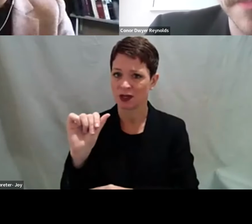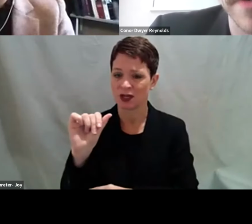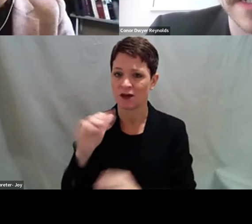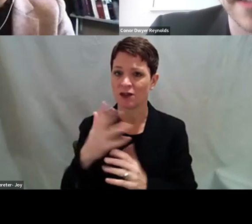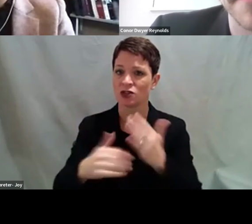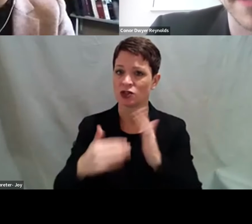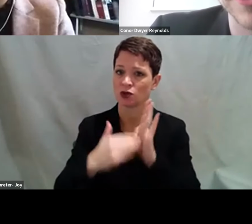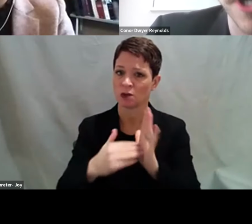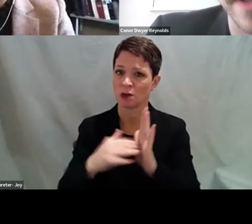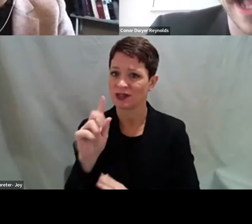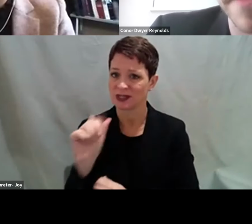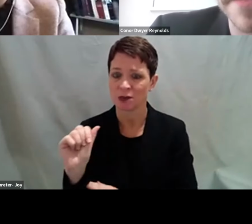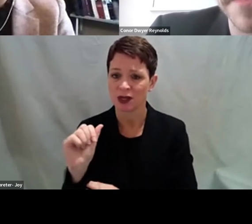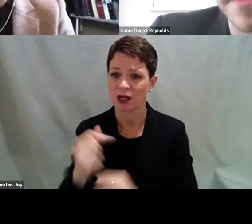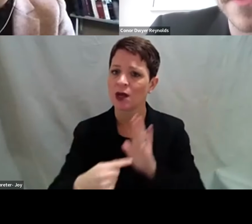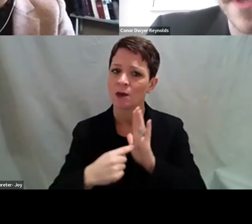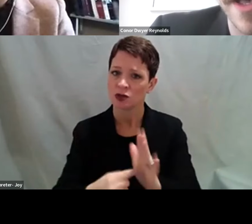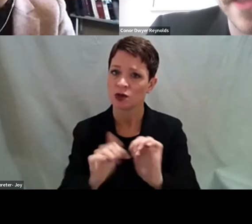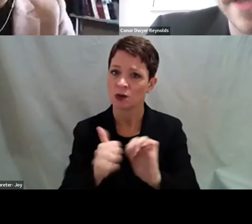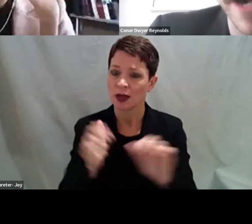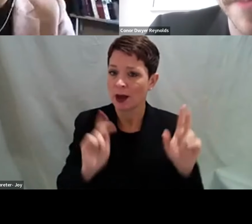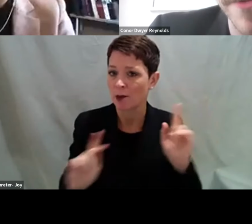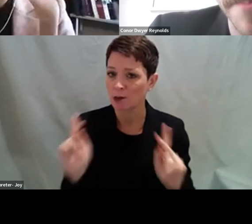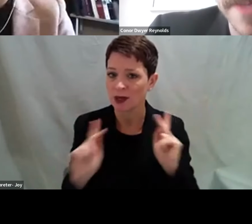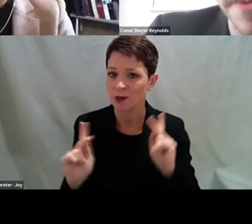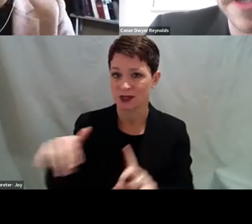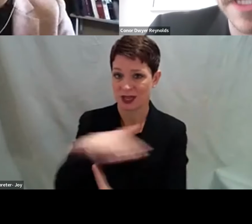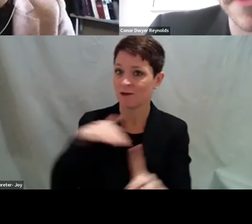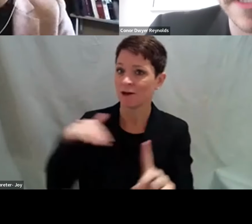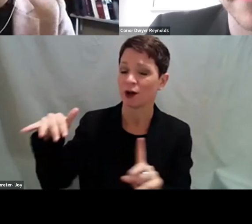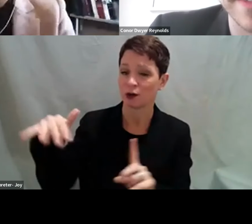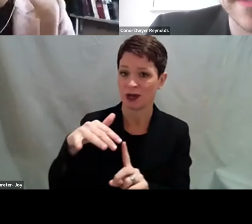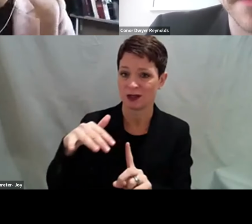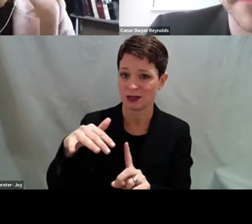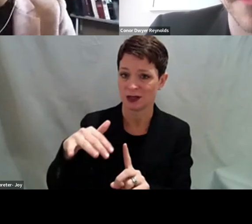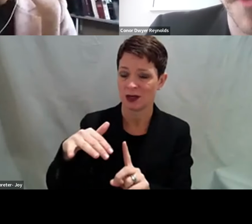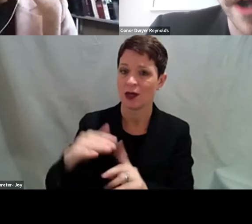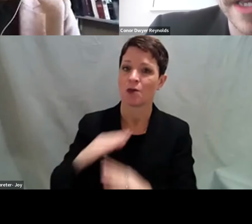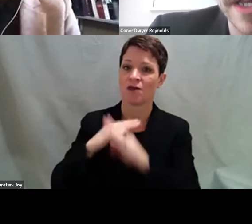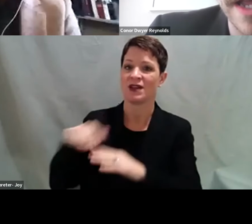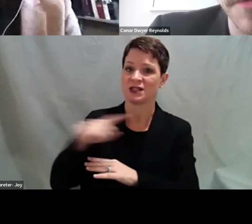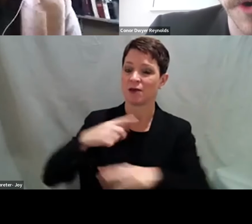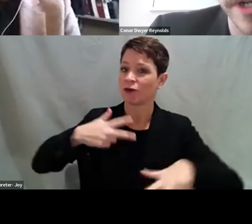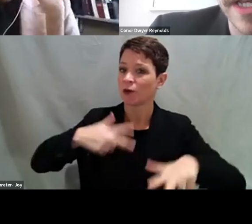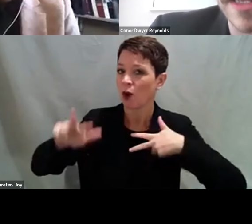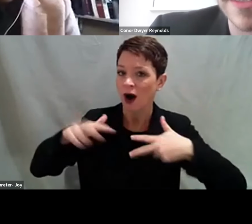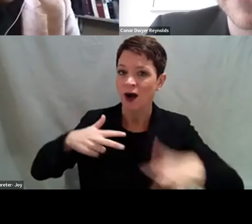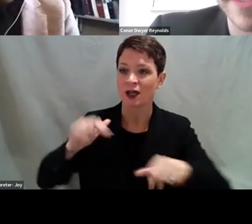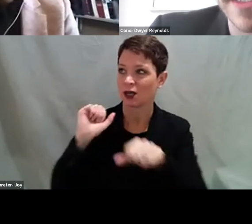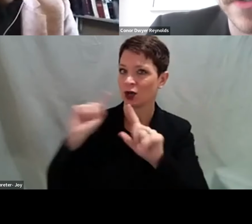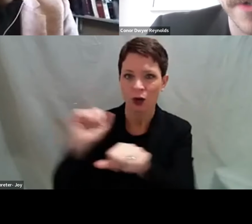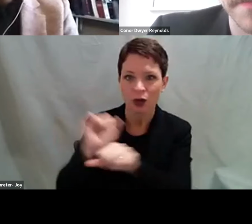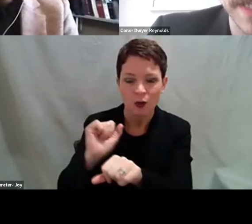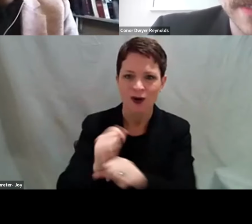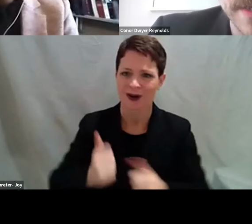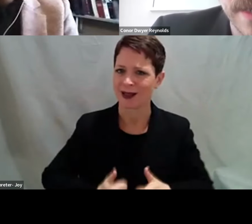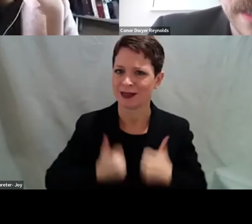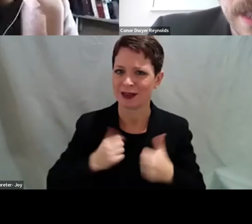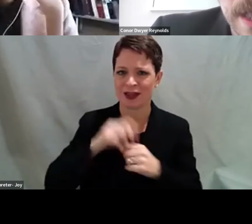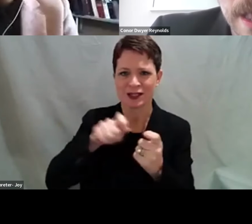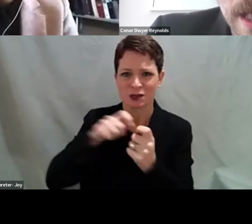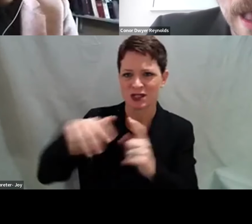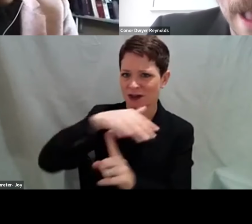of disability, by showing how the environment around people literally prevents them from walking and working and living in certain